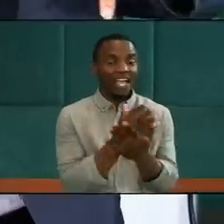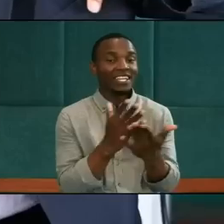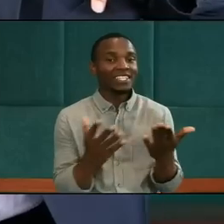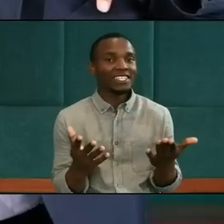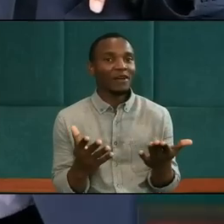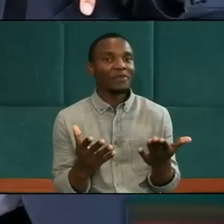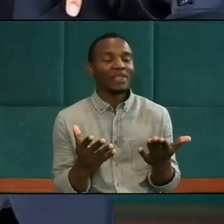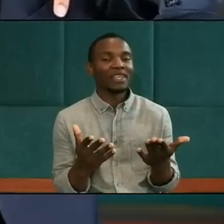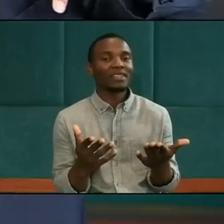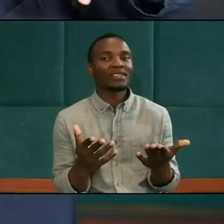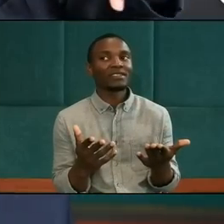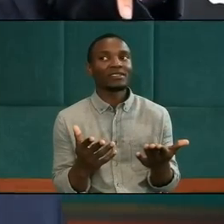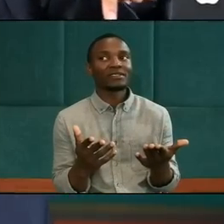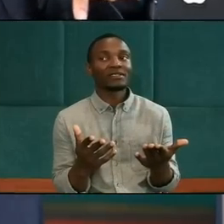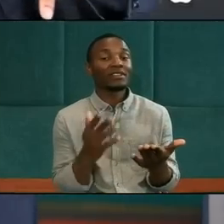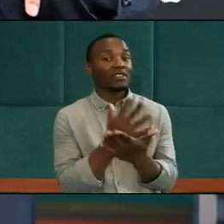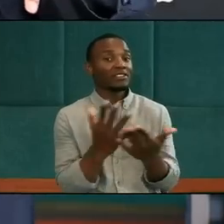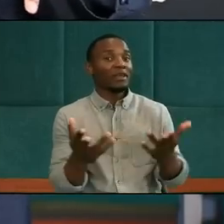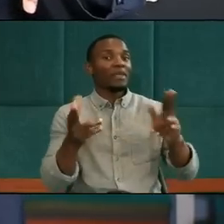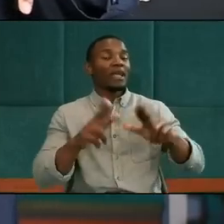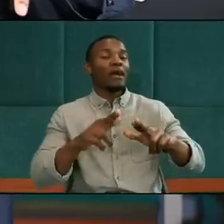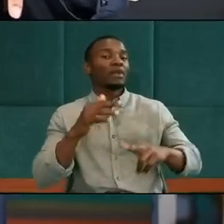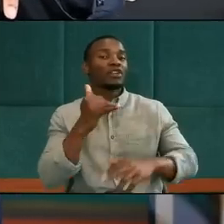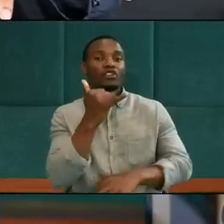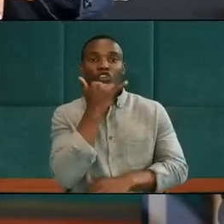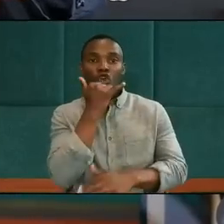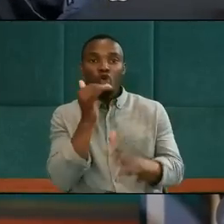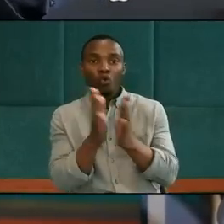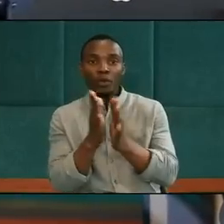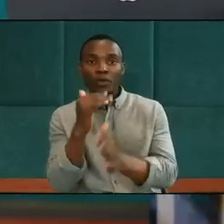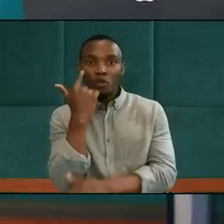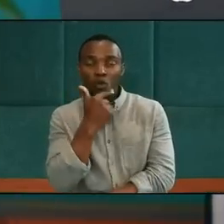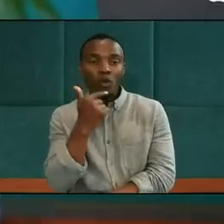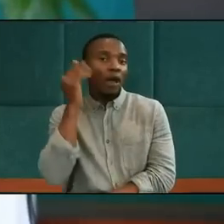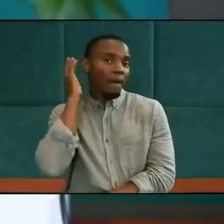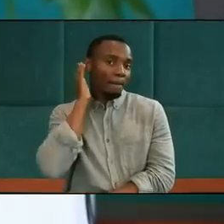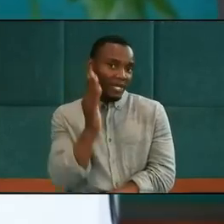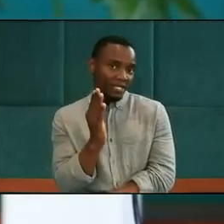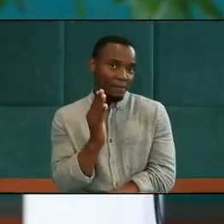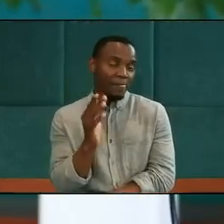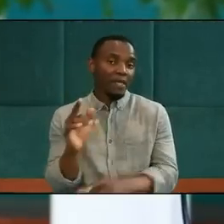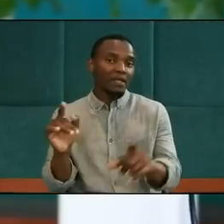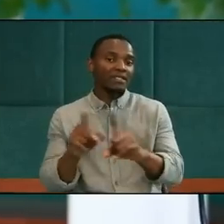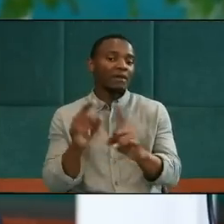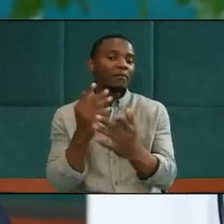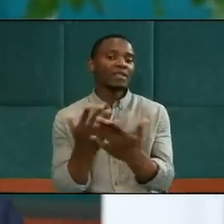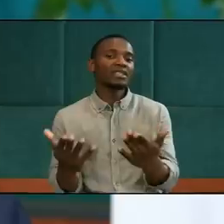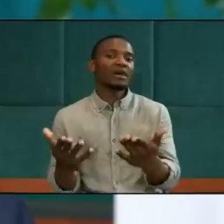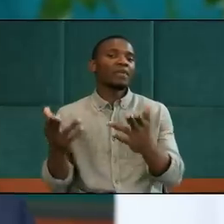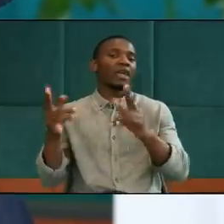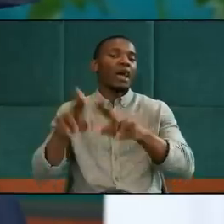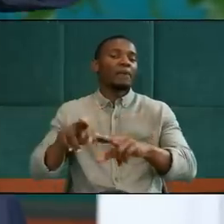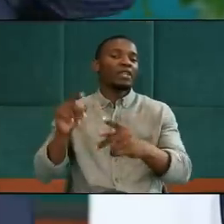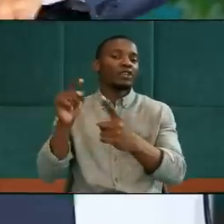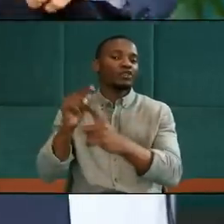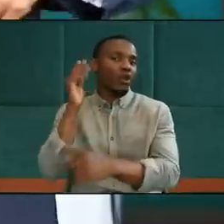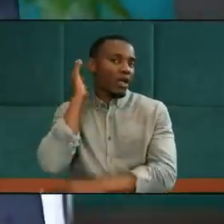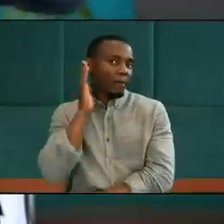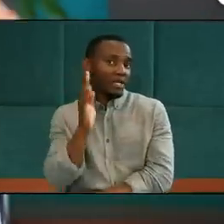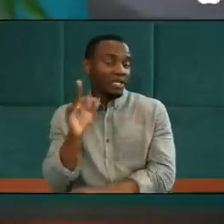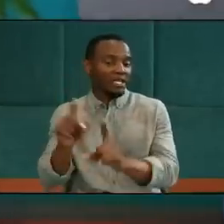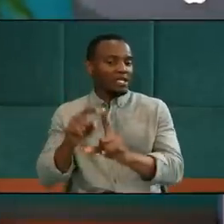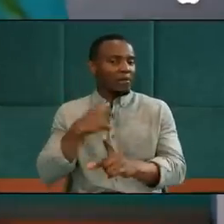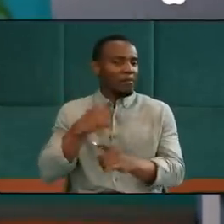Something has gone wrong with Peter, and something is happening to Peter. And I hope